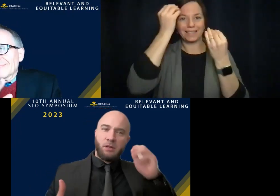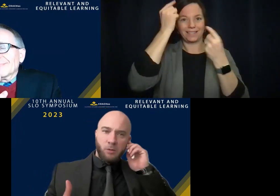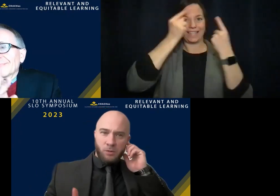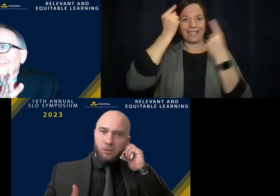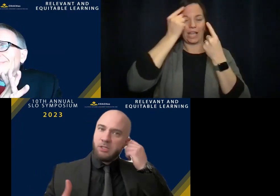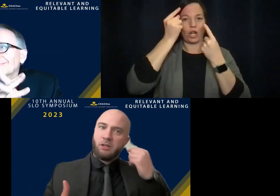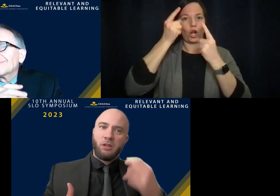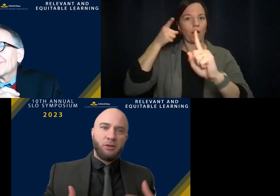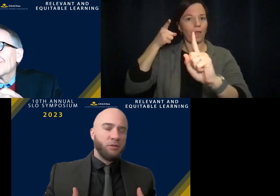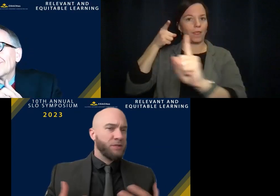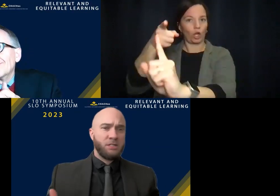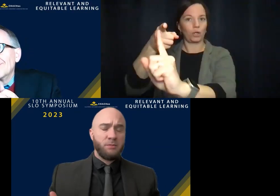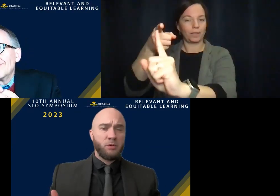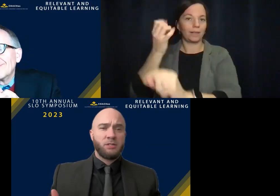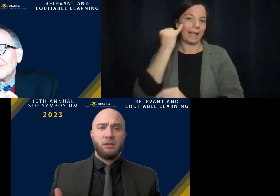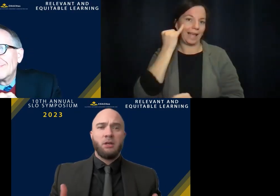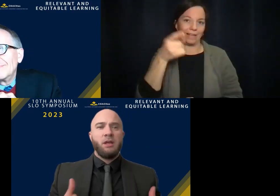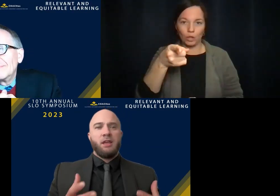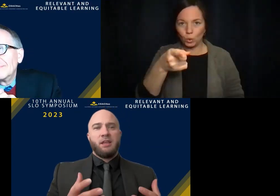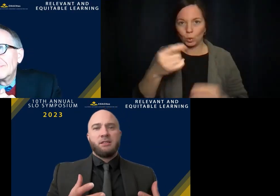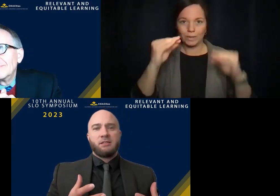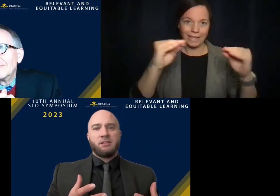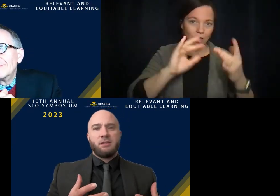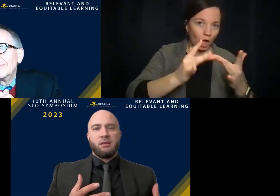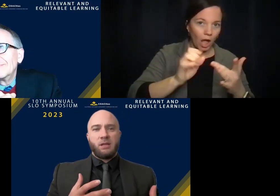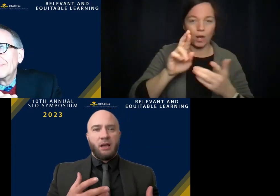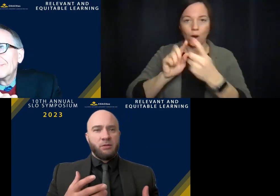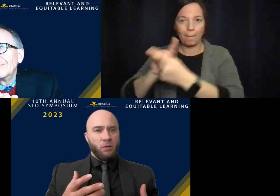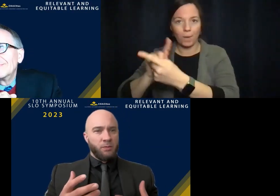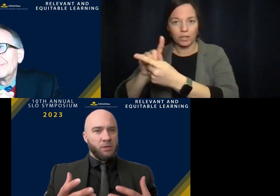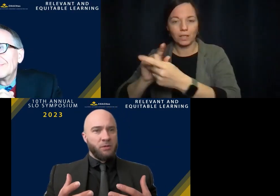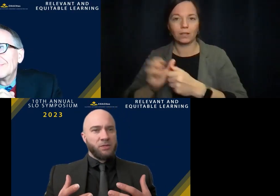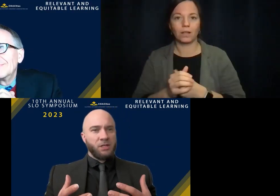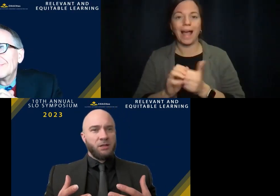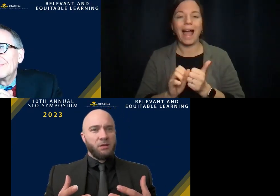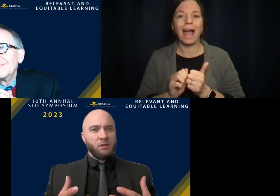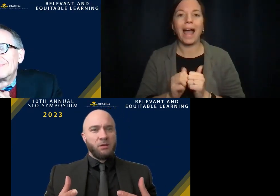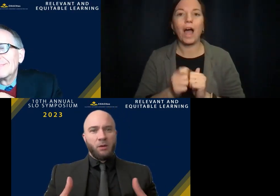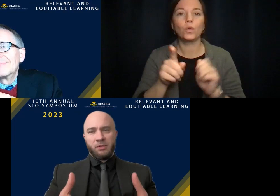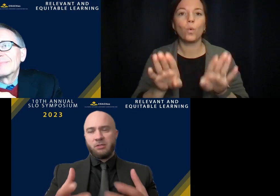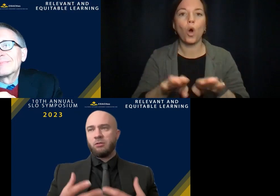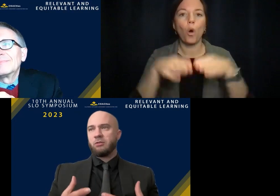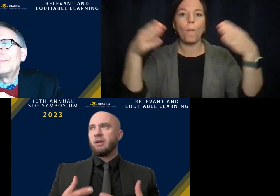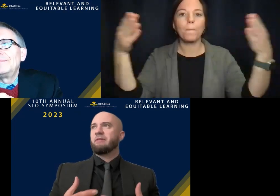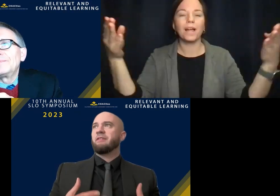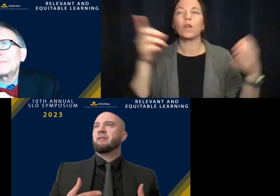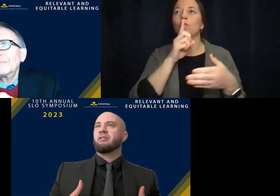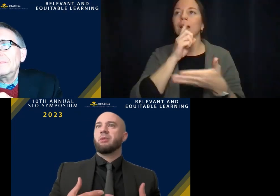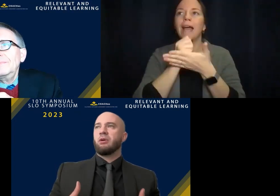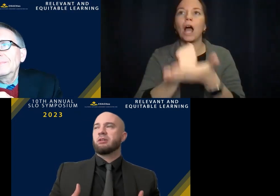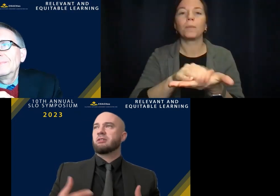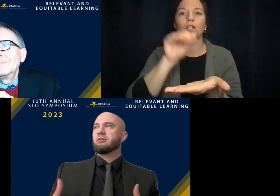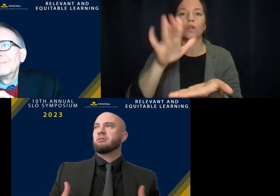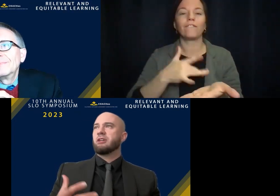of us who either teach online or even teach in person is how you open, once again, helping the student have that